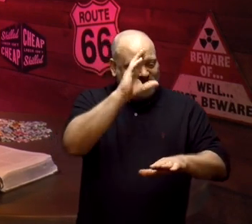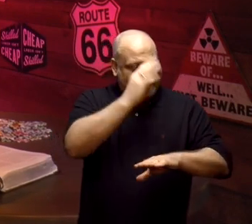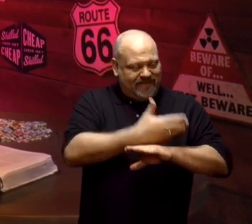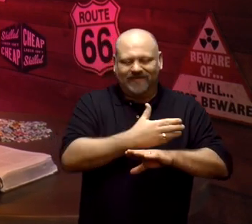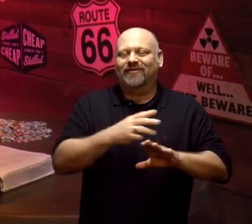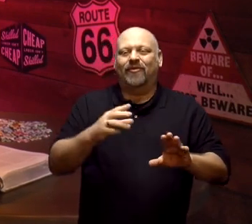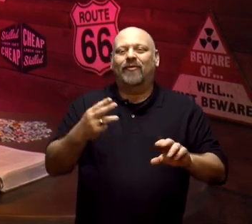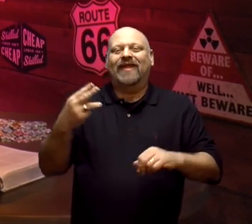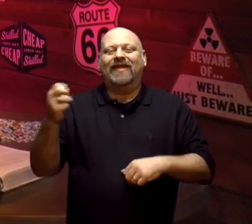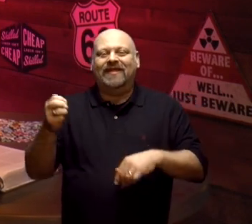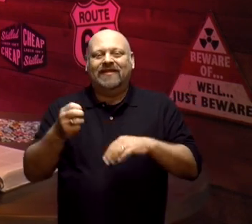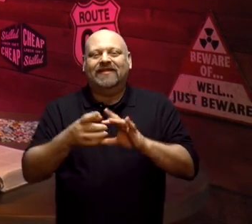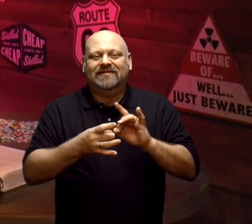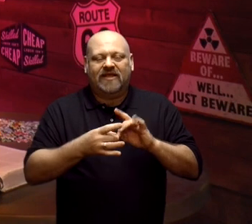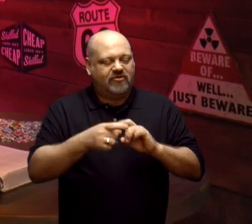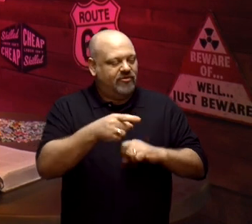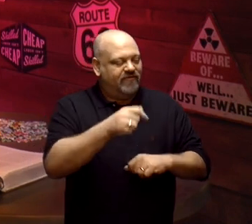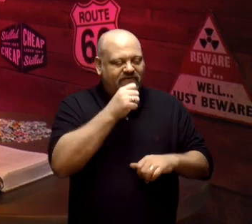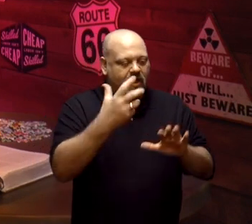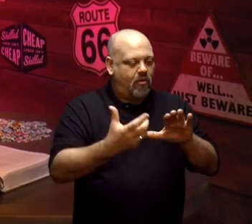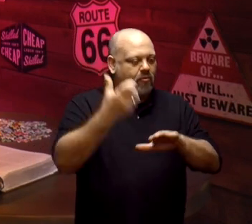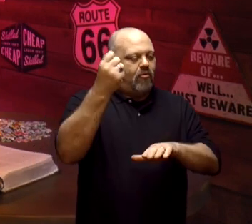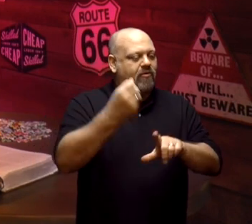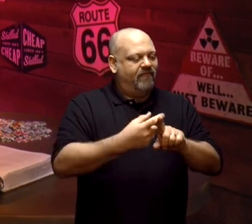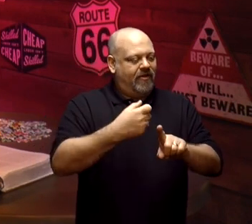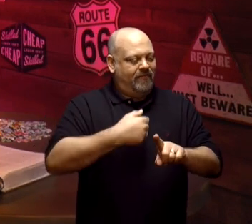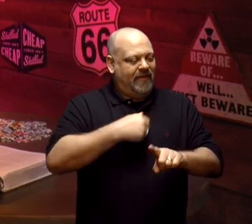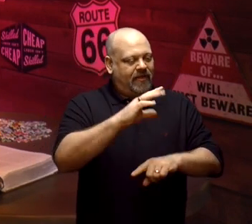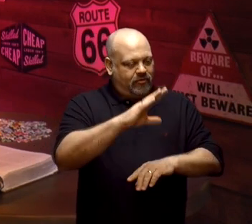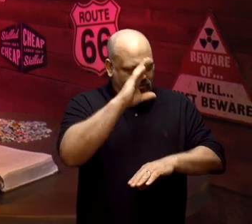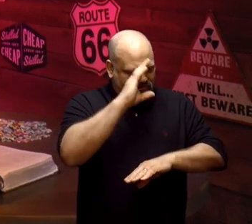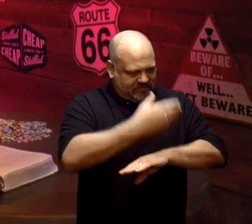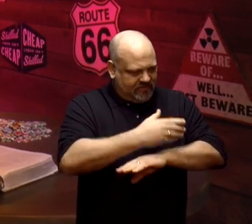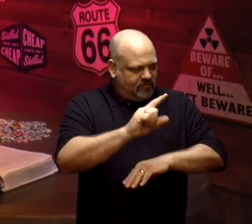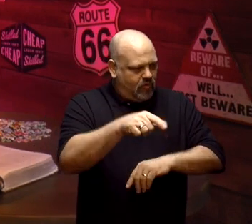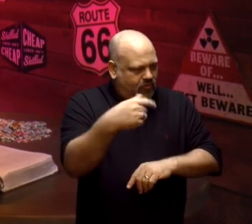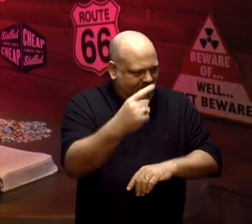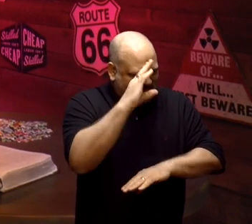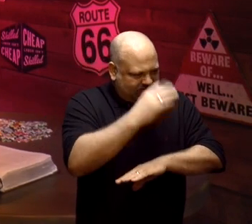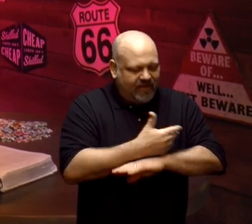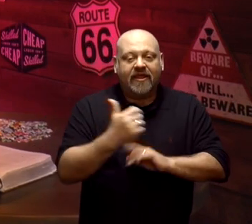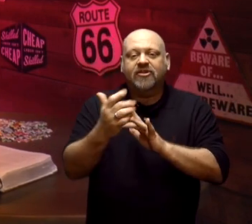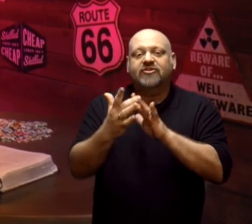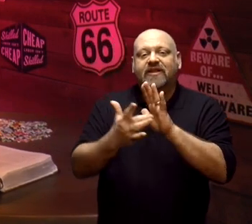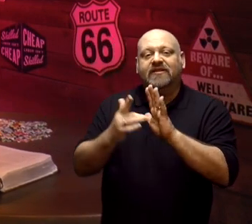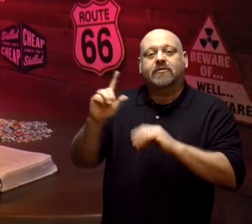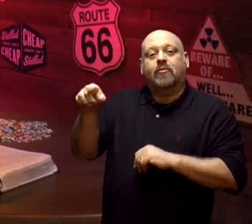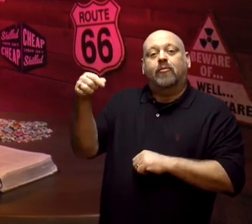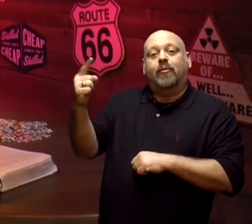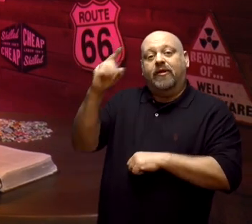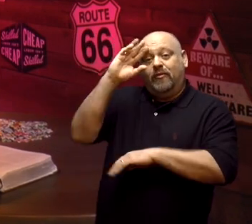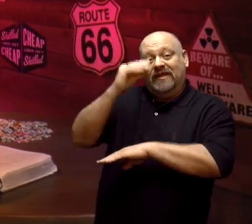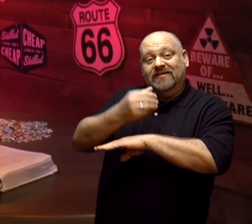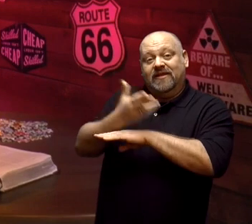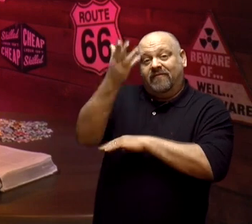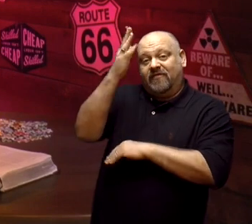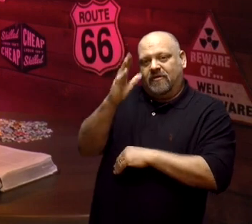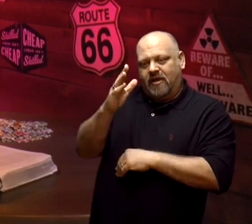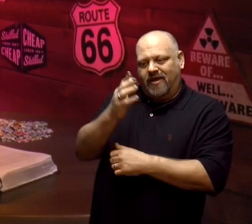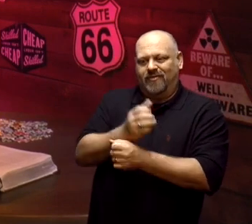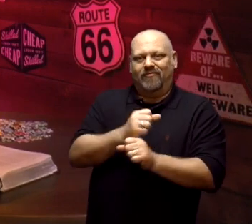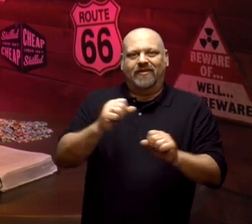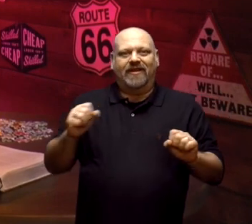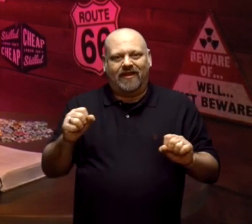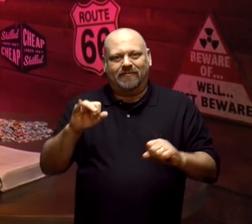not withheld from me your son, your only son." Jesus, the one and only Son of God,